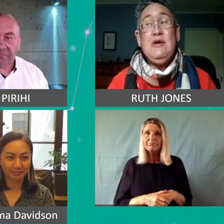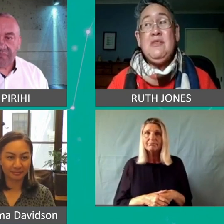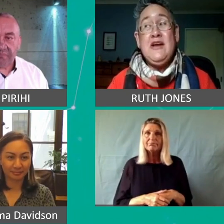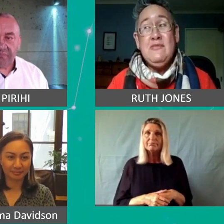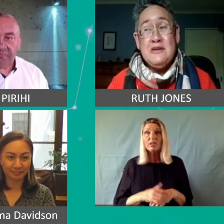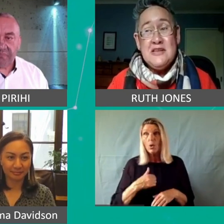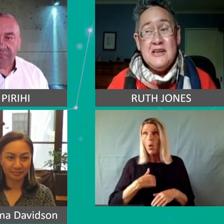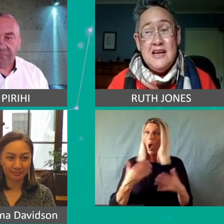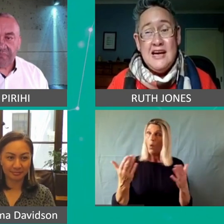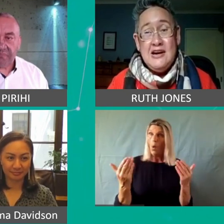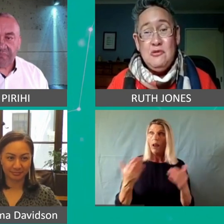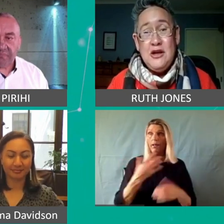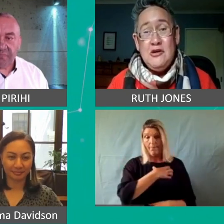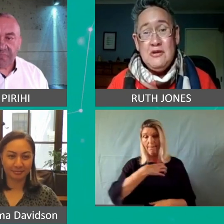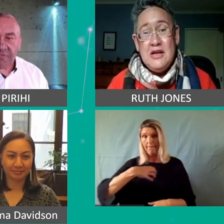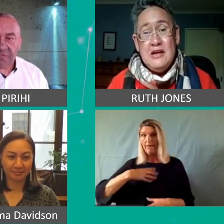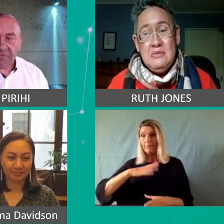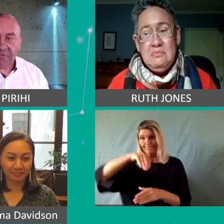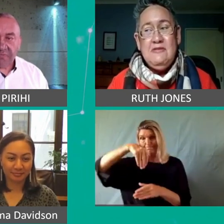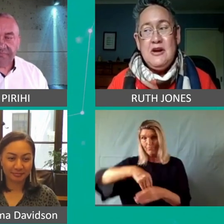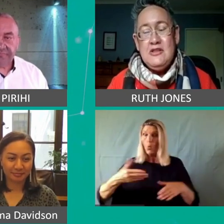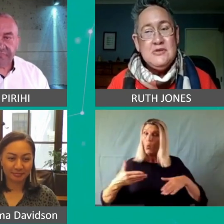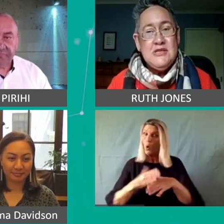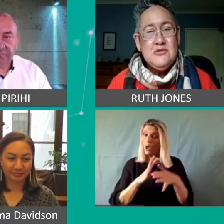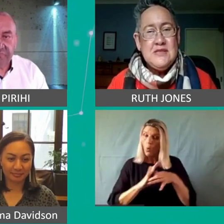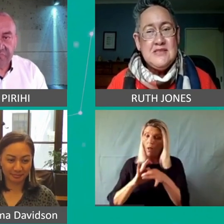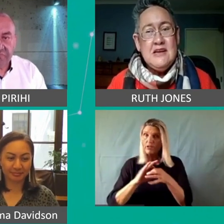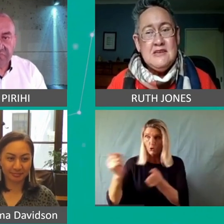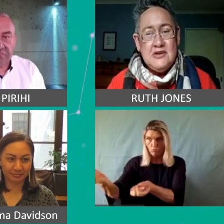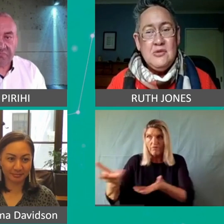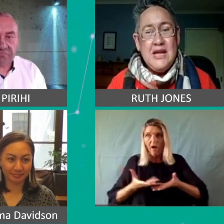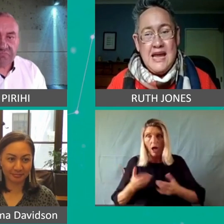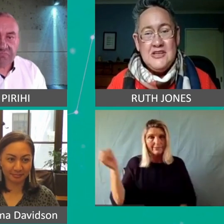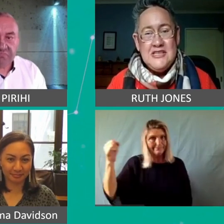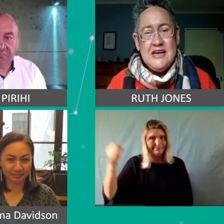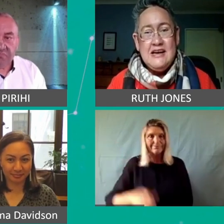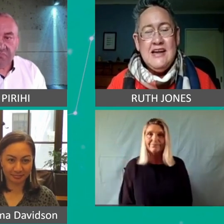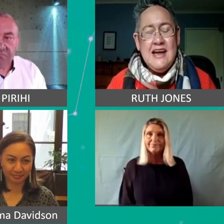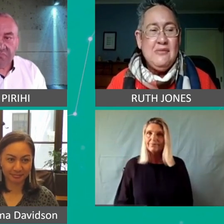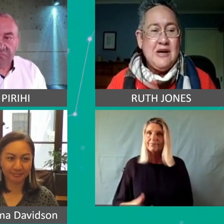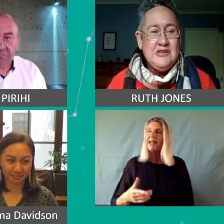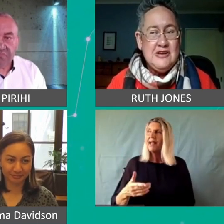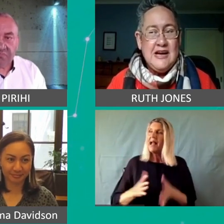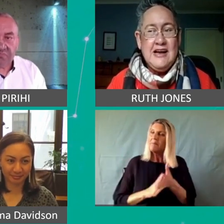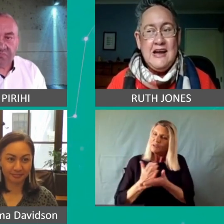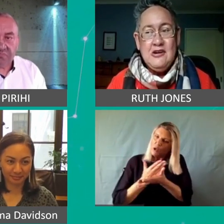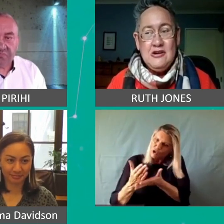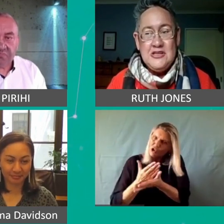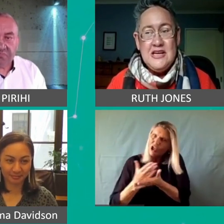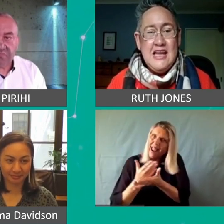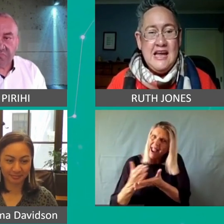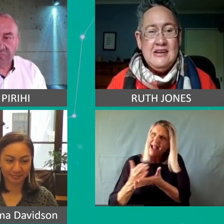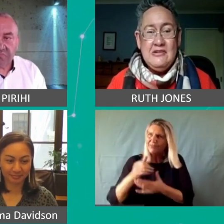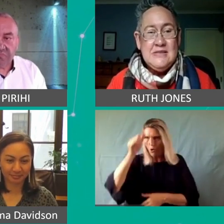I would welcome the government working on providing those resources so that we can share our mātauranga, our